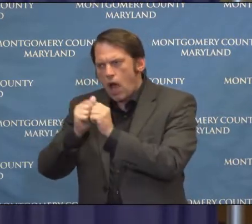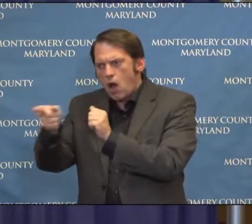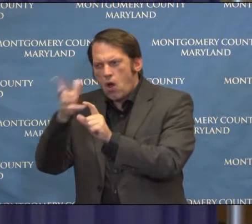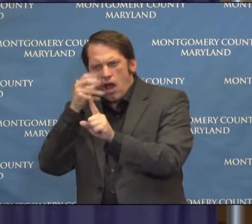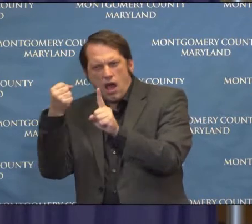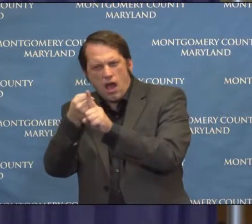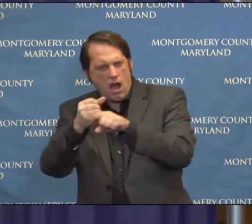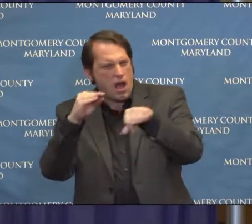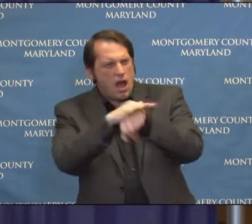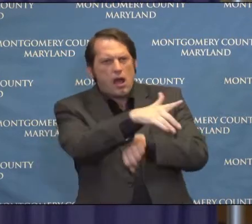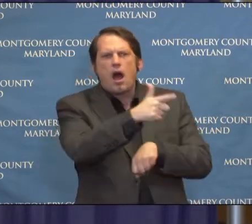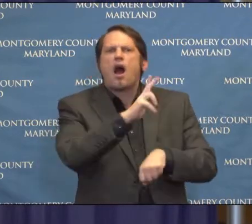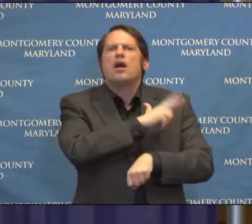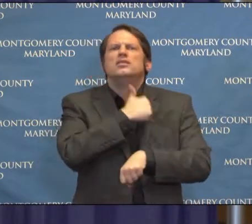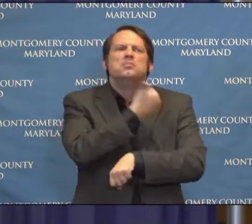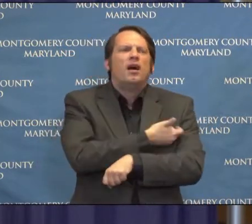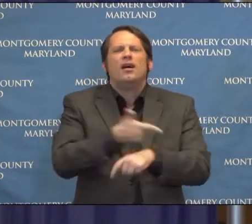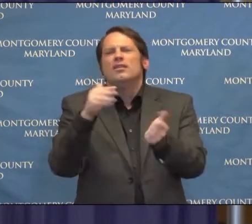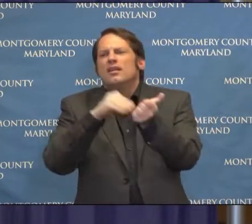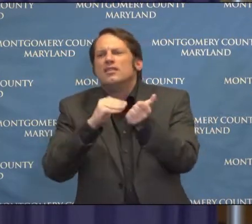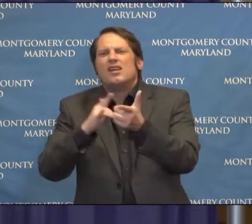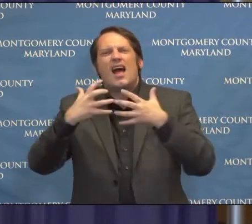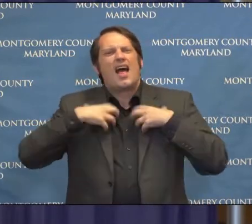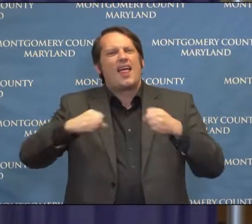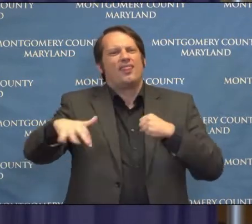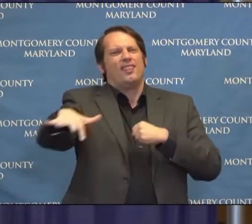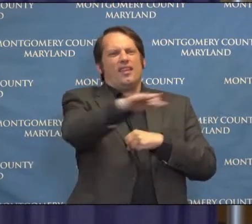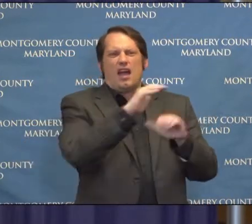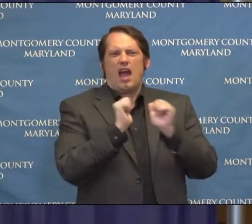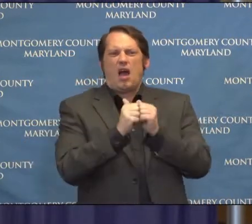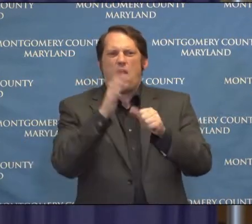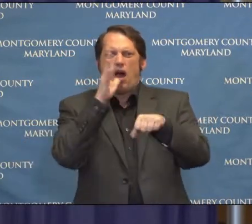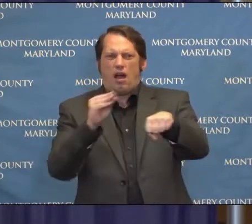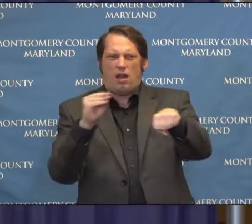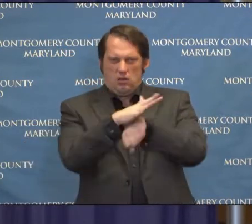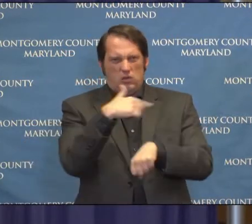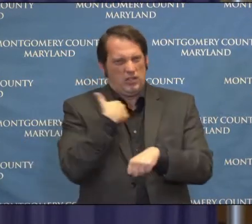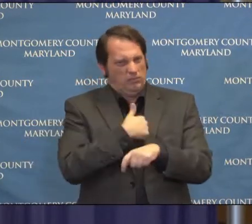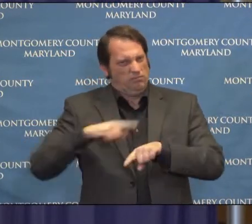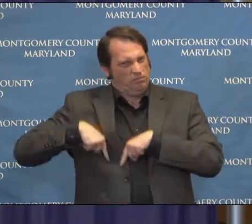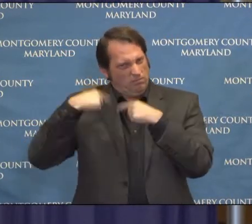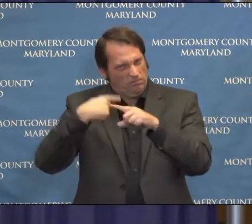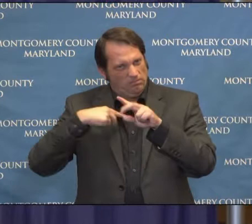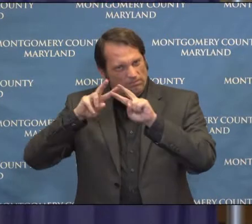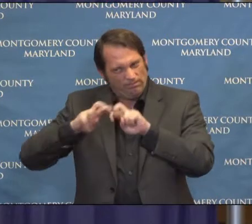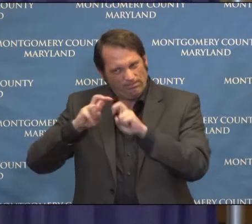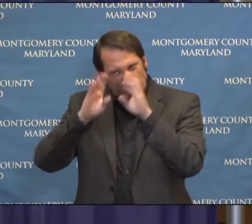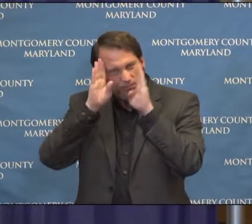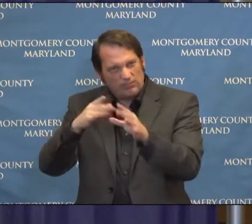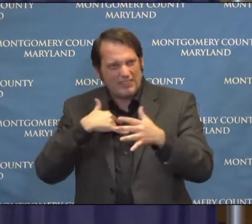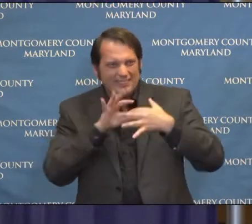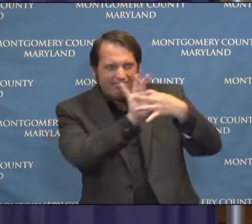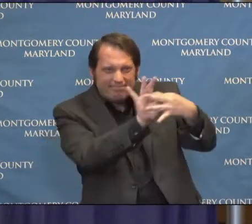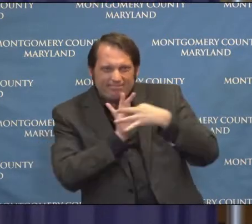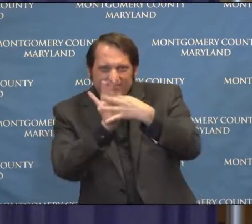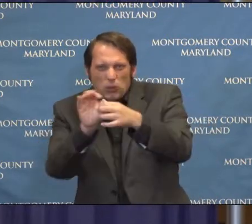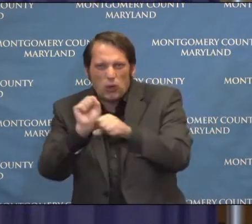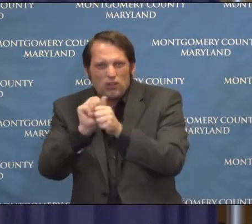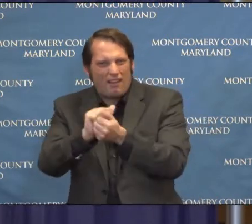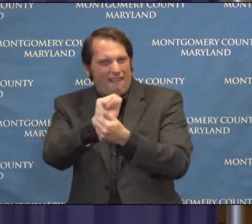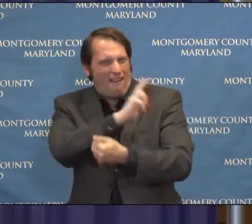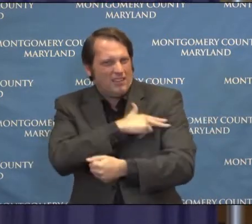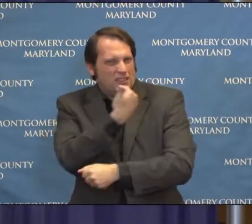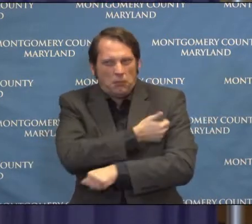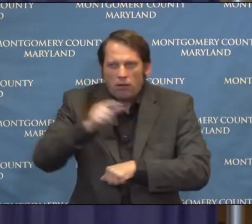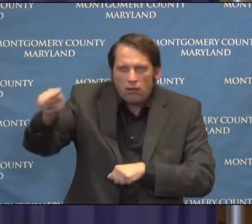last town hall to today is working very closely with our hospital and health system partners to ensure that we have adequate